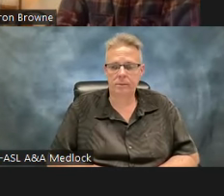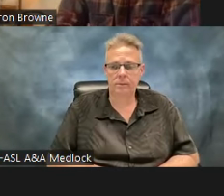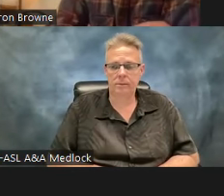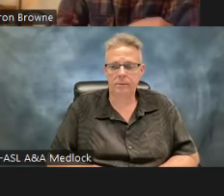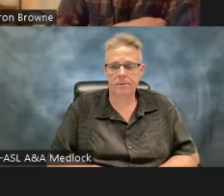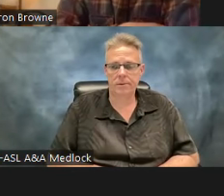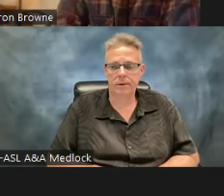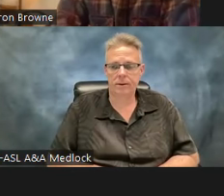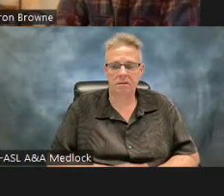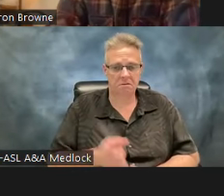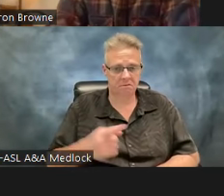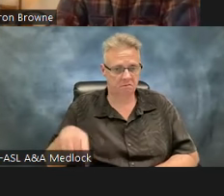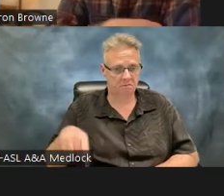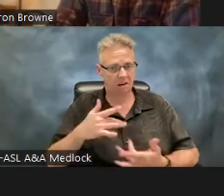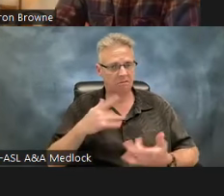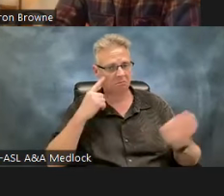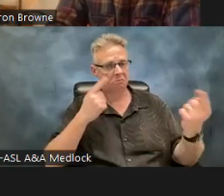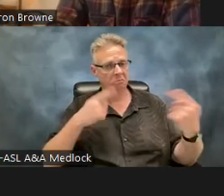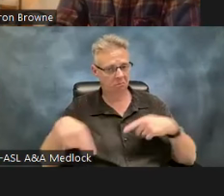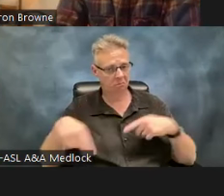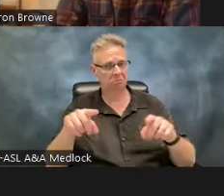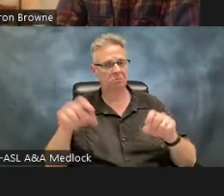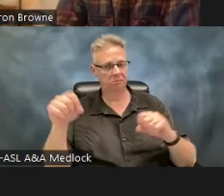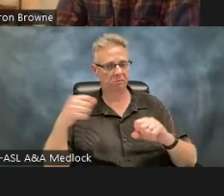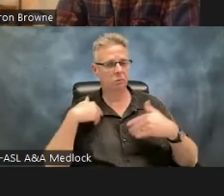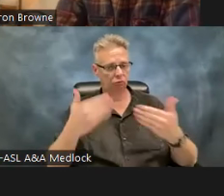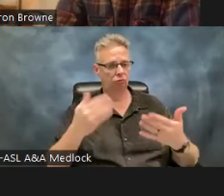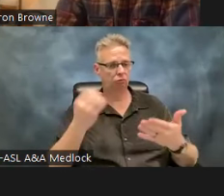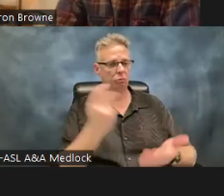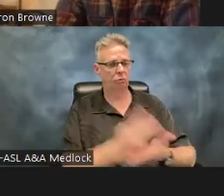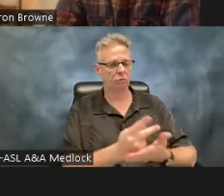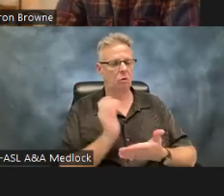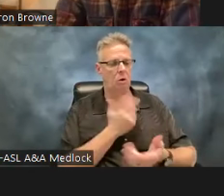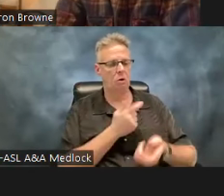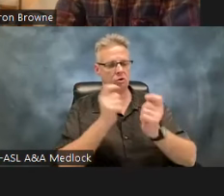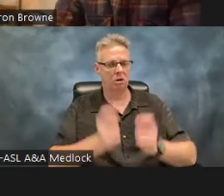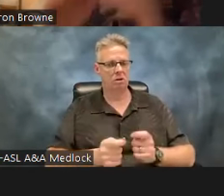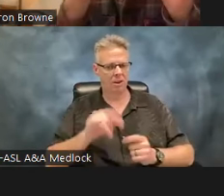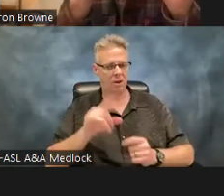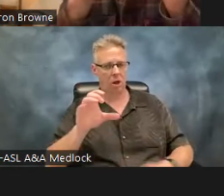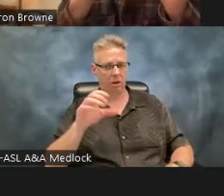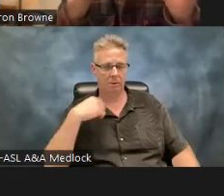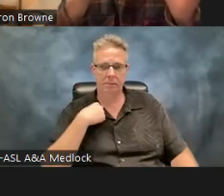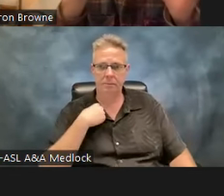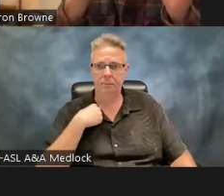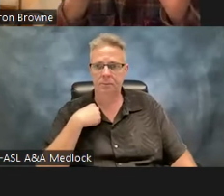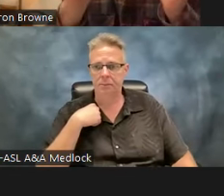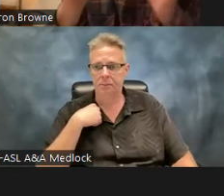Is there a general agreement around approving this document?